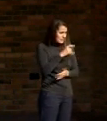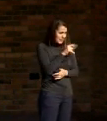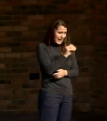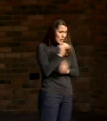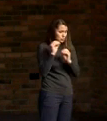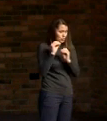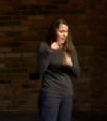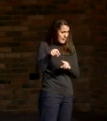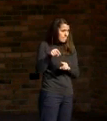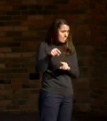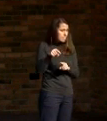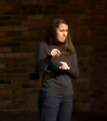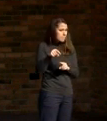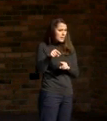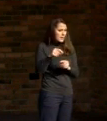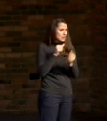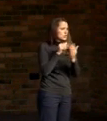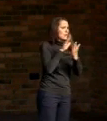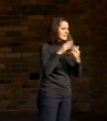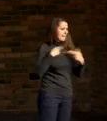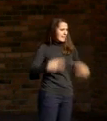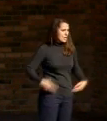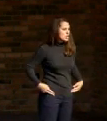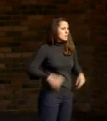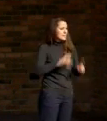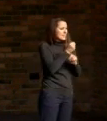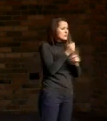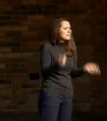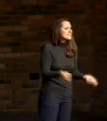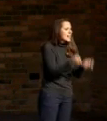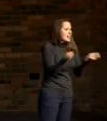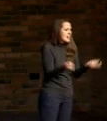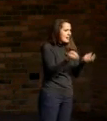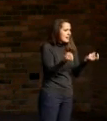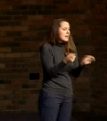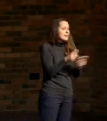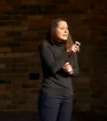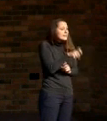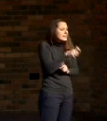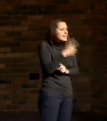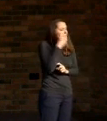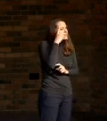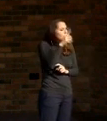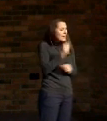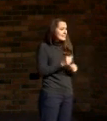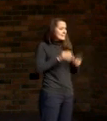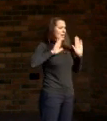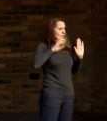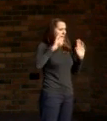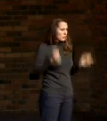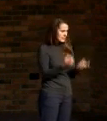taught Alexander addressed the human condition of sin, the need for a sacrifice for